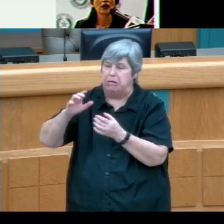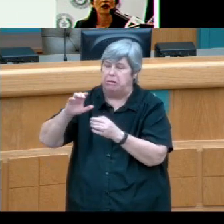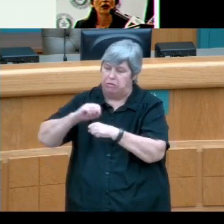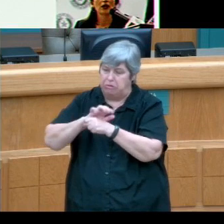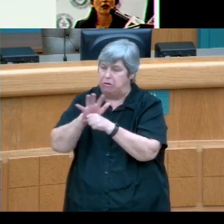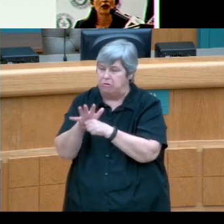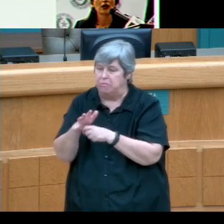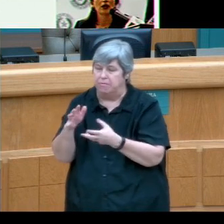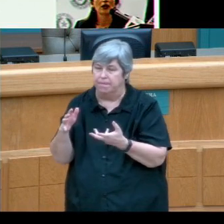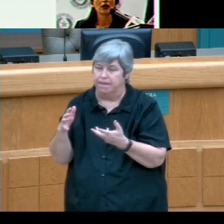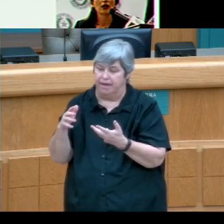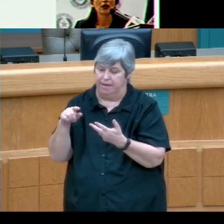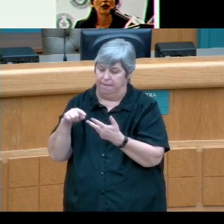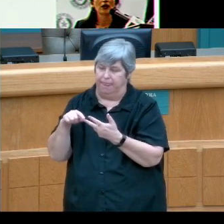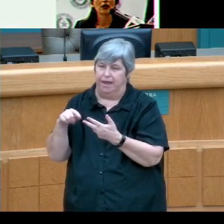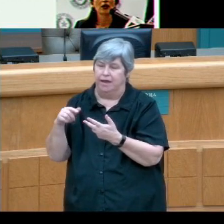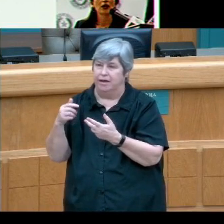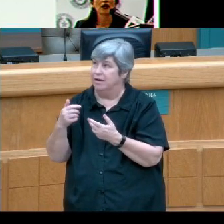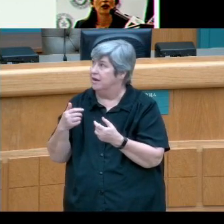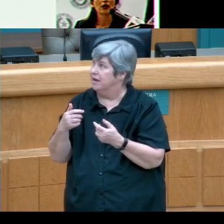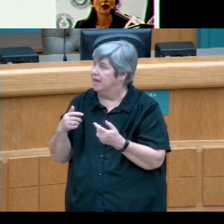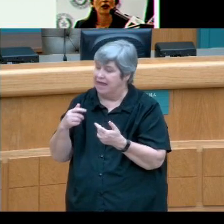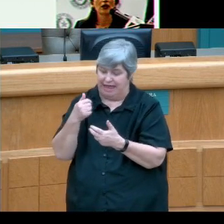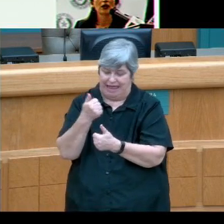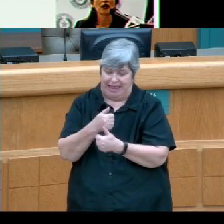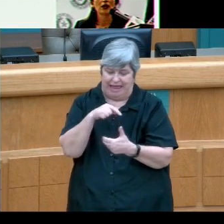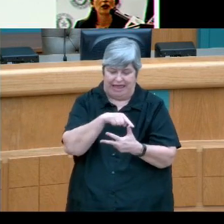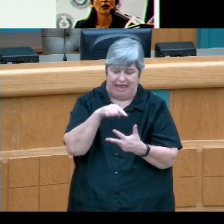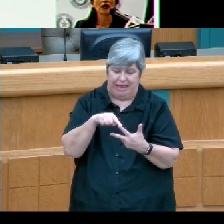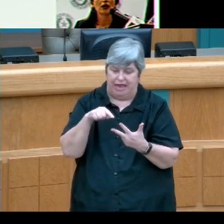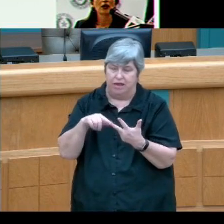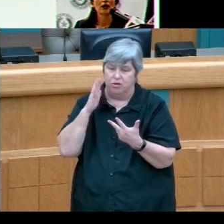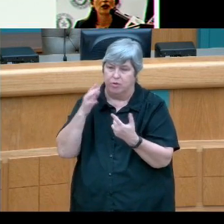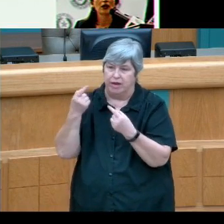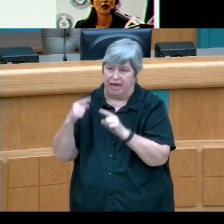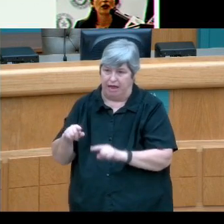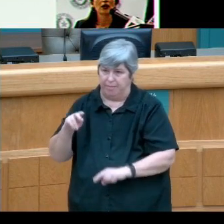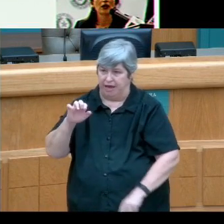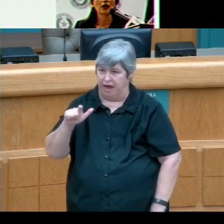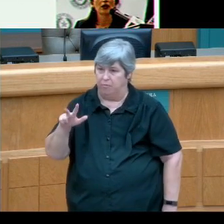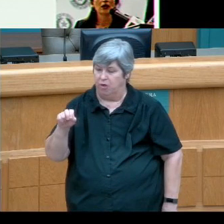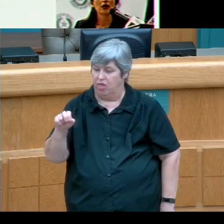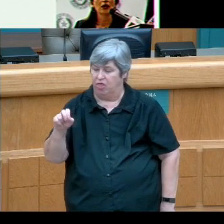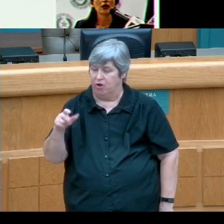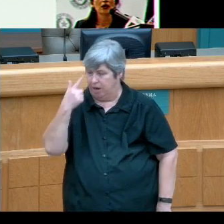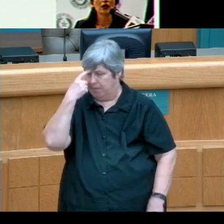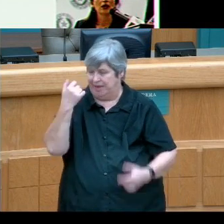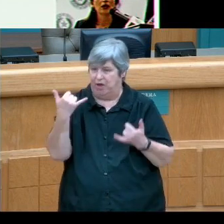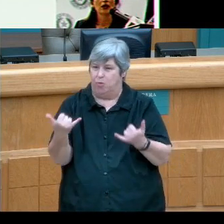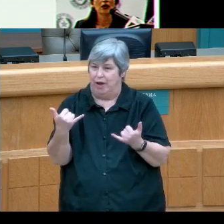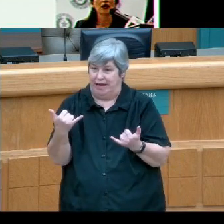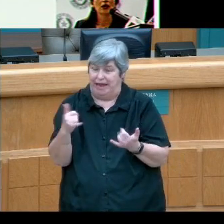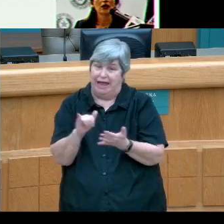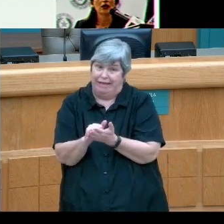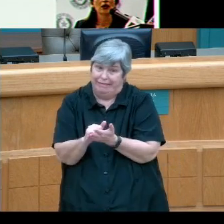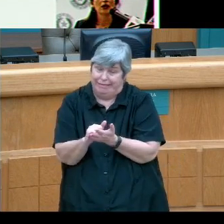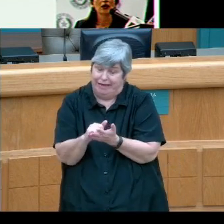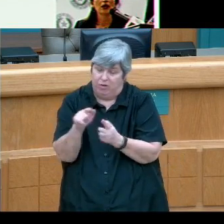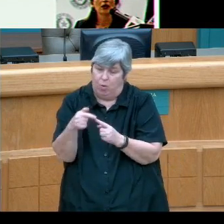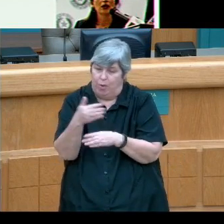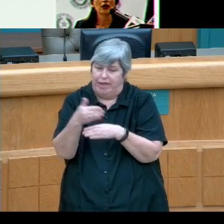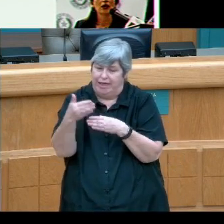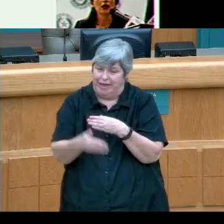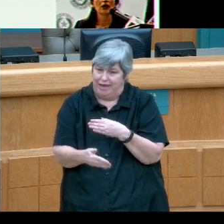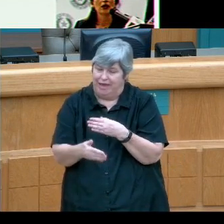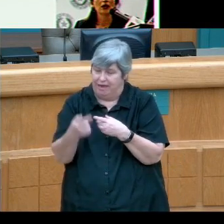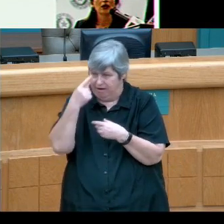And each of these decisions would take place on April 30th, because right now that's the sunset, as far